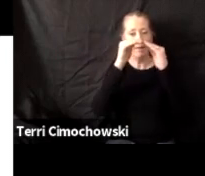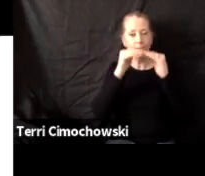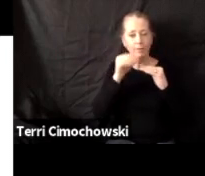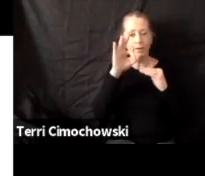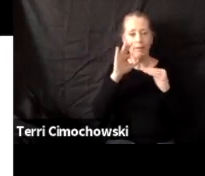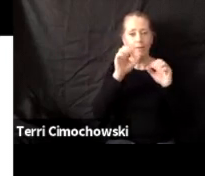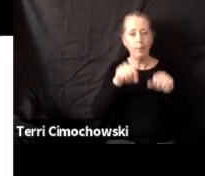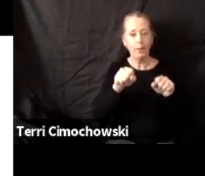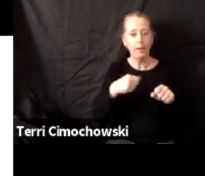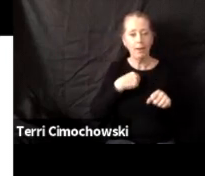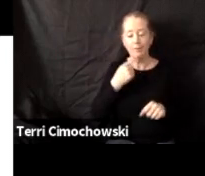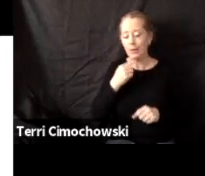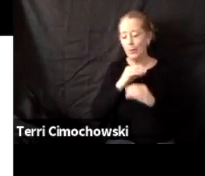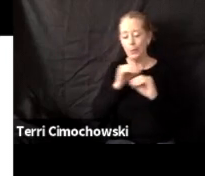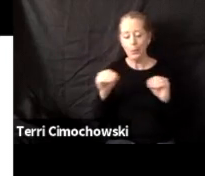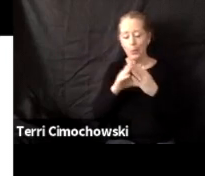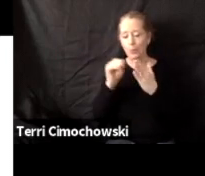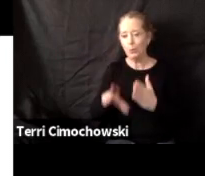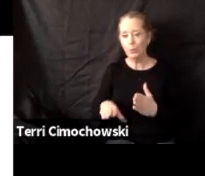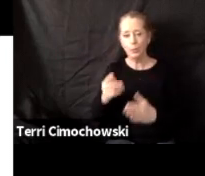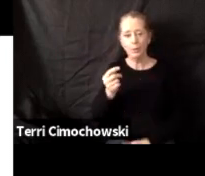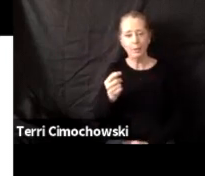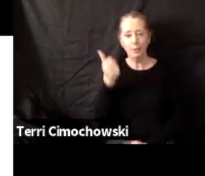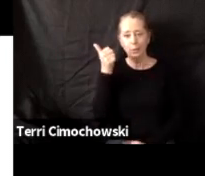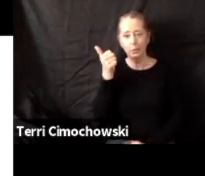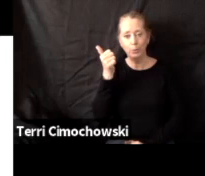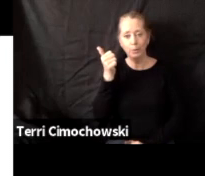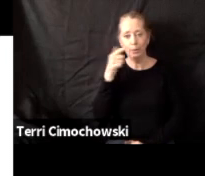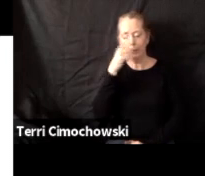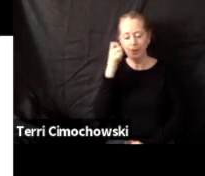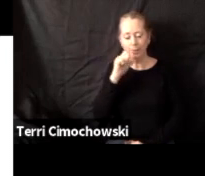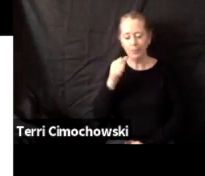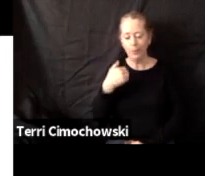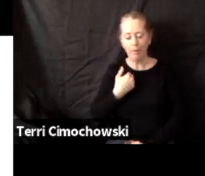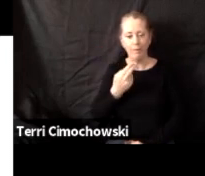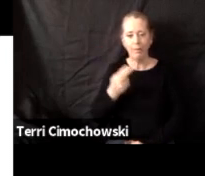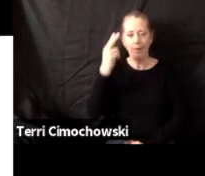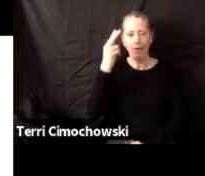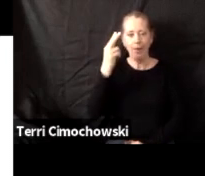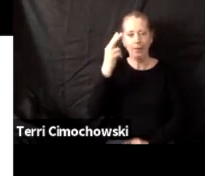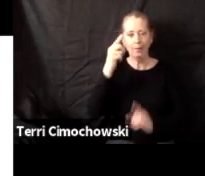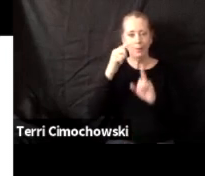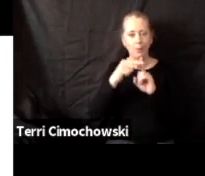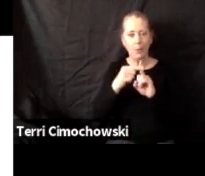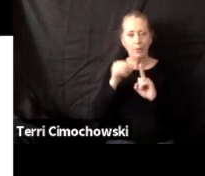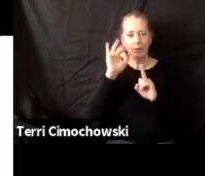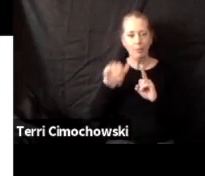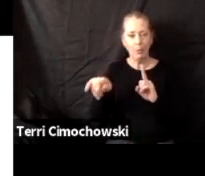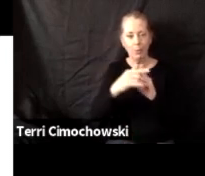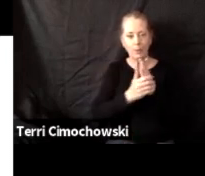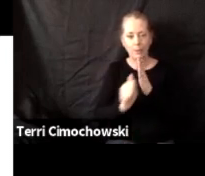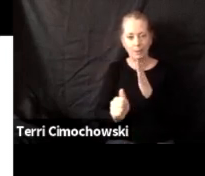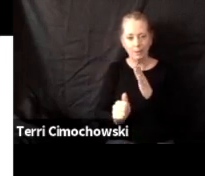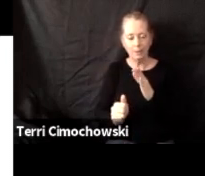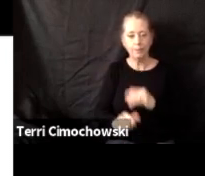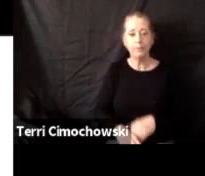would say no student should be excluded because they don't currently exhibit the highest quality of those skills. And one